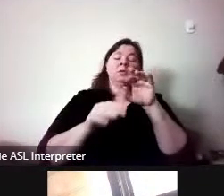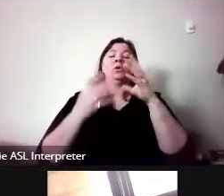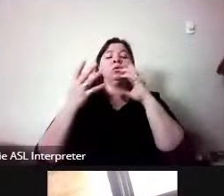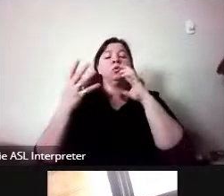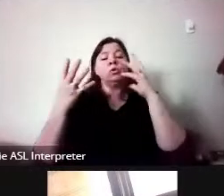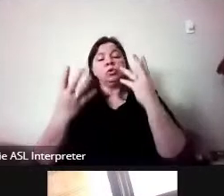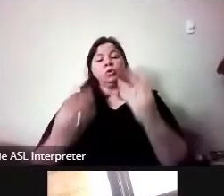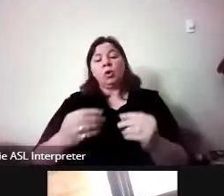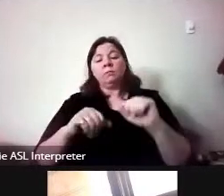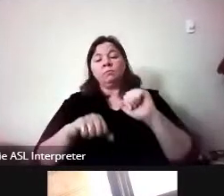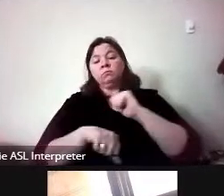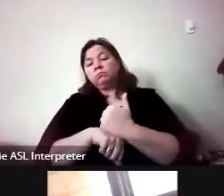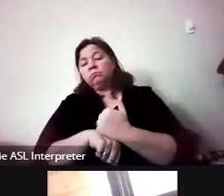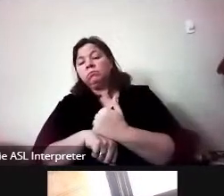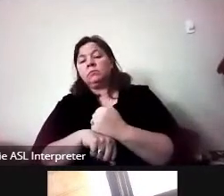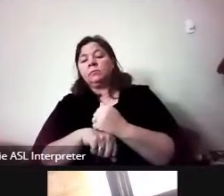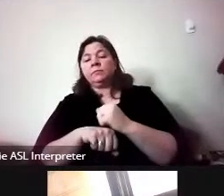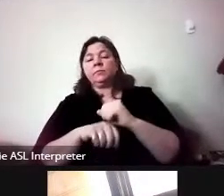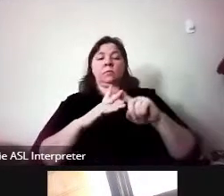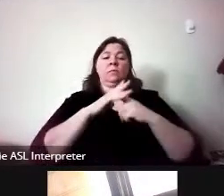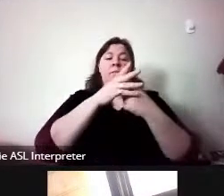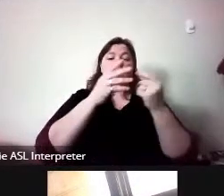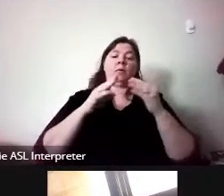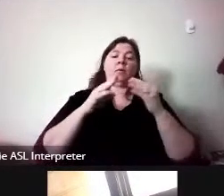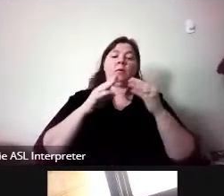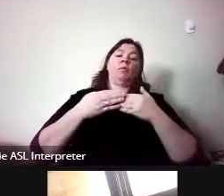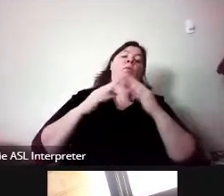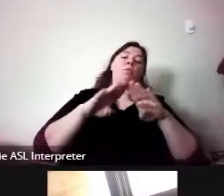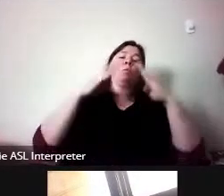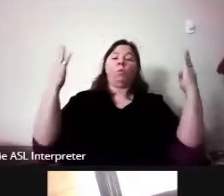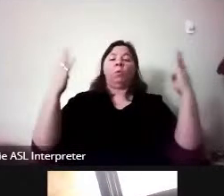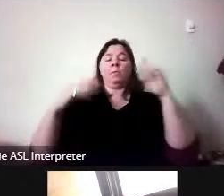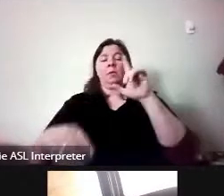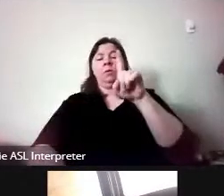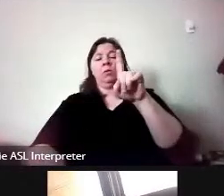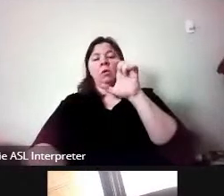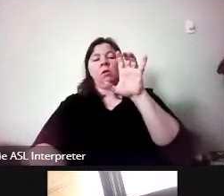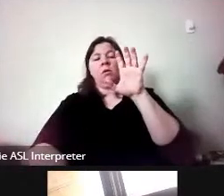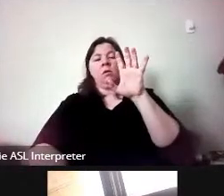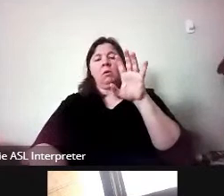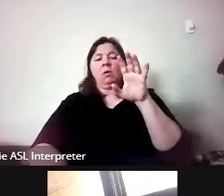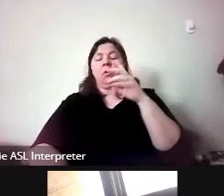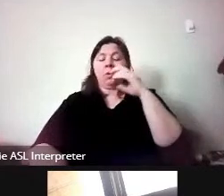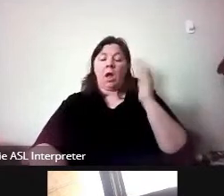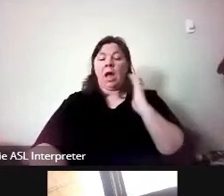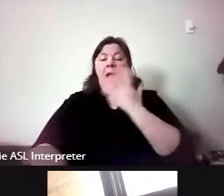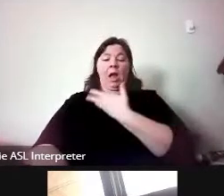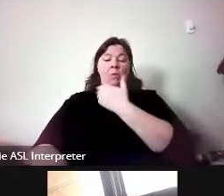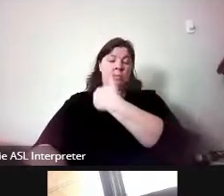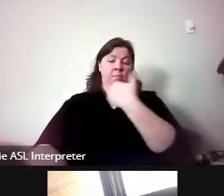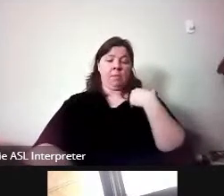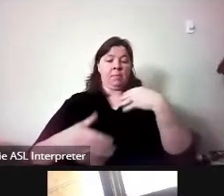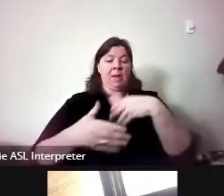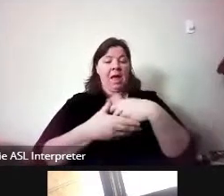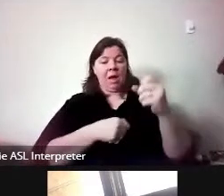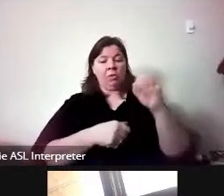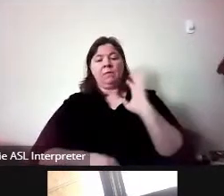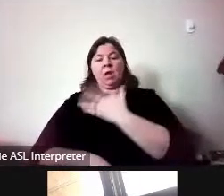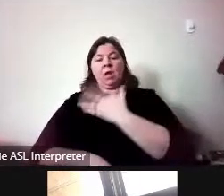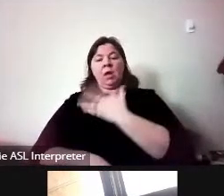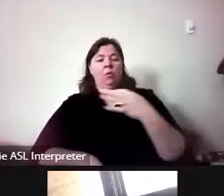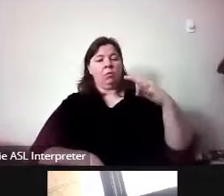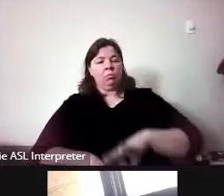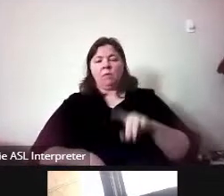we launch, we pay one more time out of pocket. Our subscriptions come out of profit, which is unheard